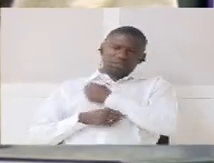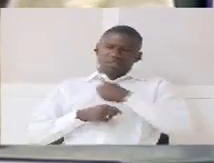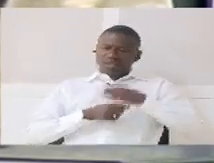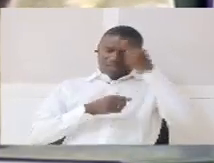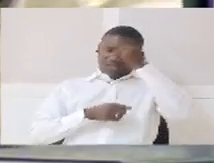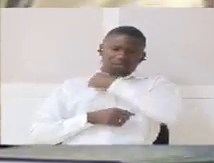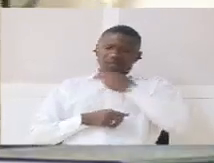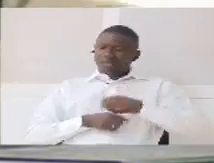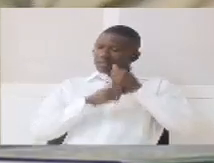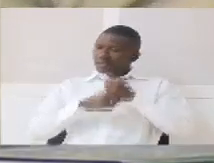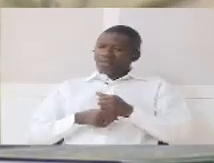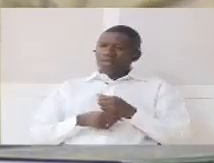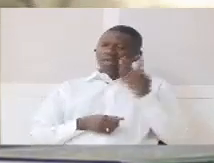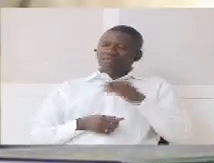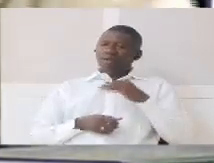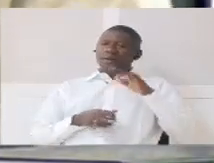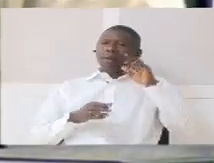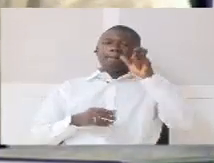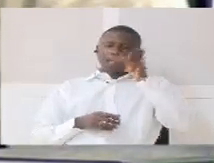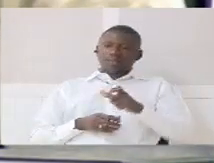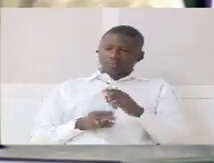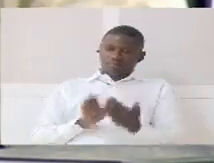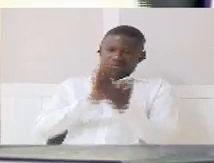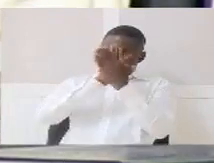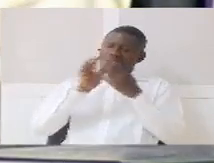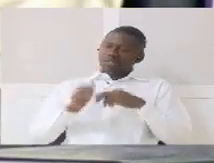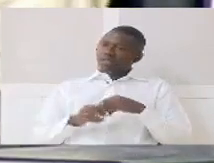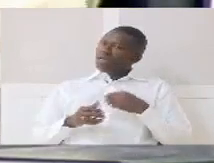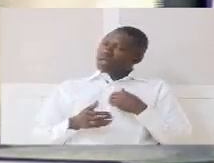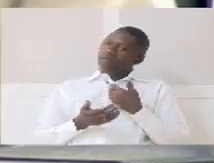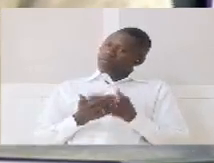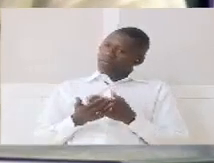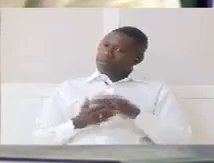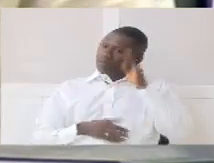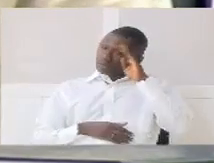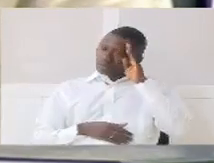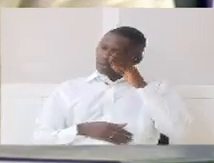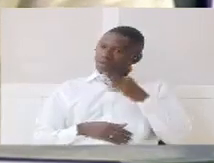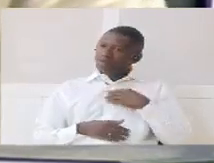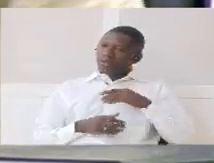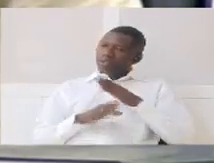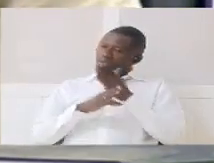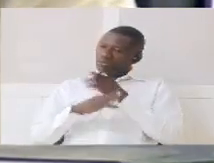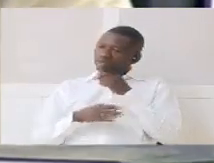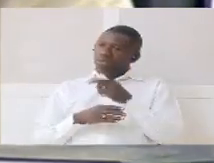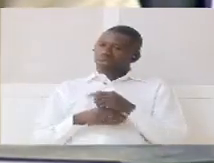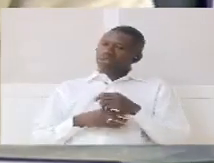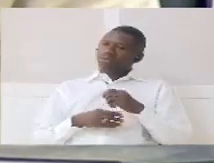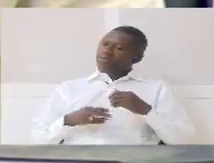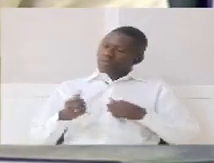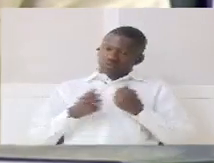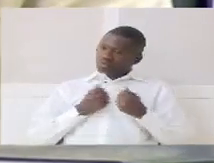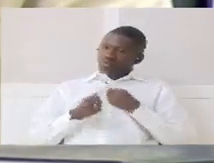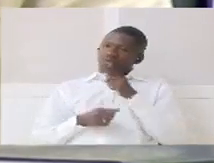Christians. If someone says that I troubled you, in humanity, that's the only thing psychological